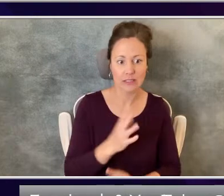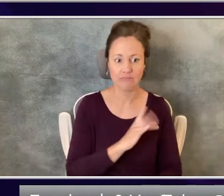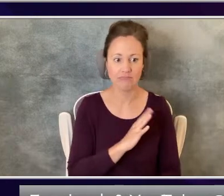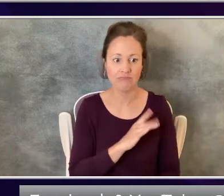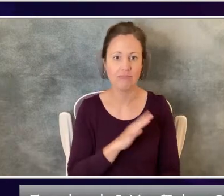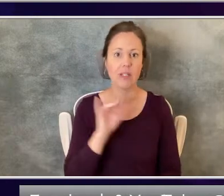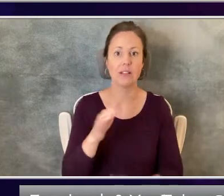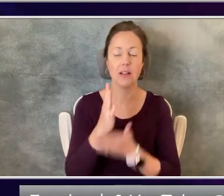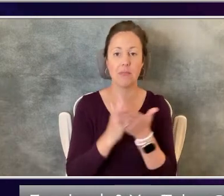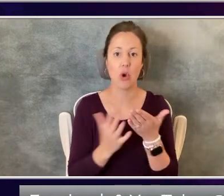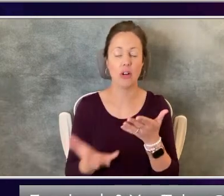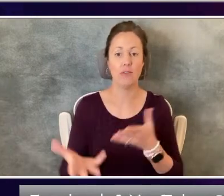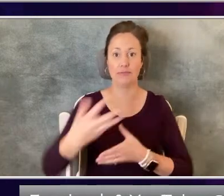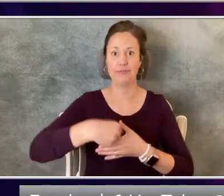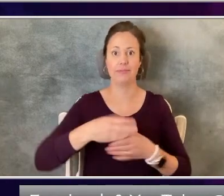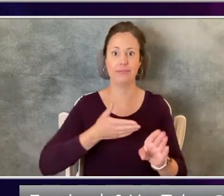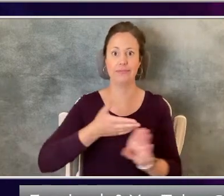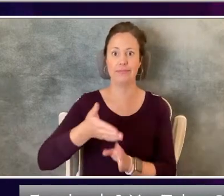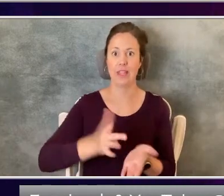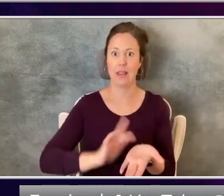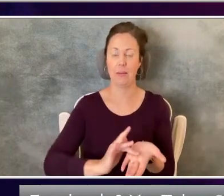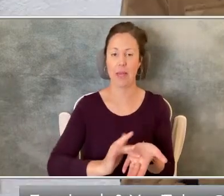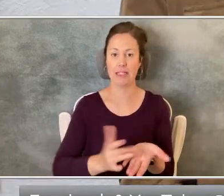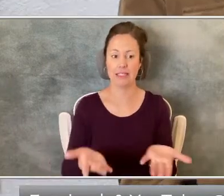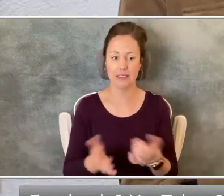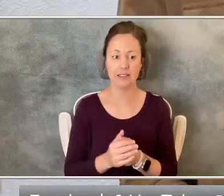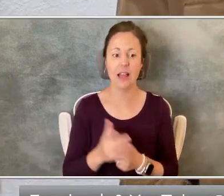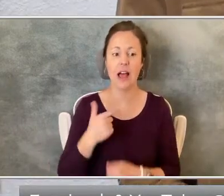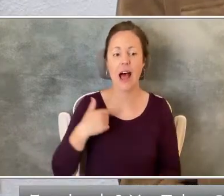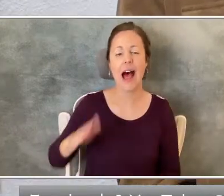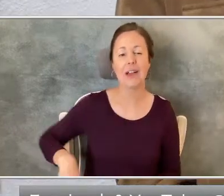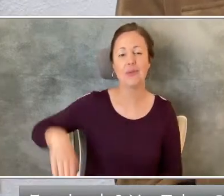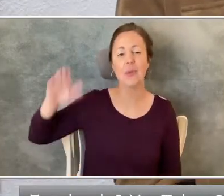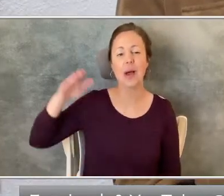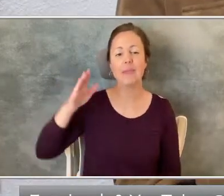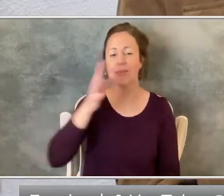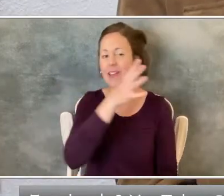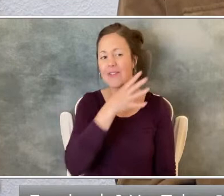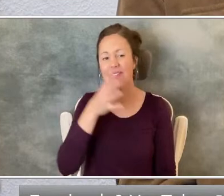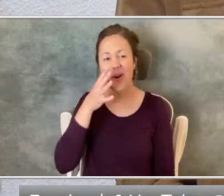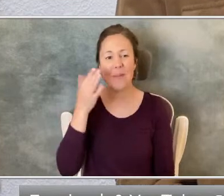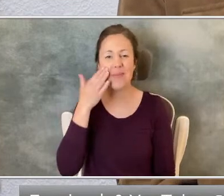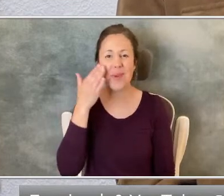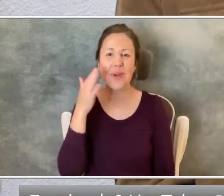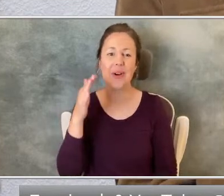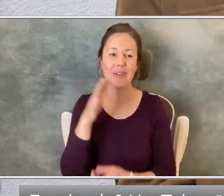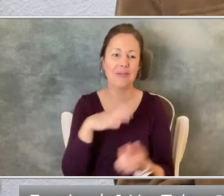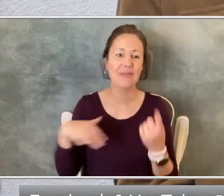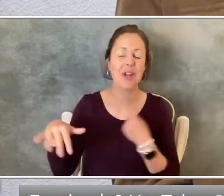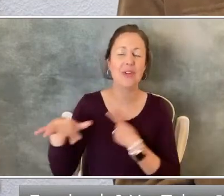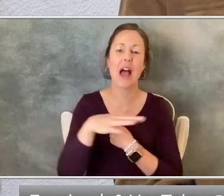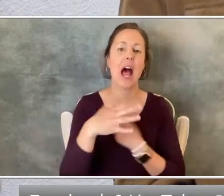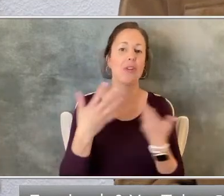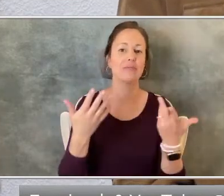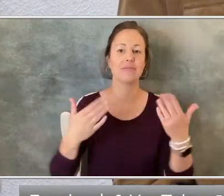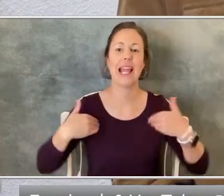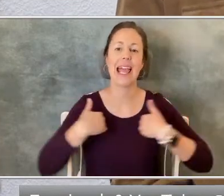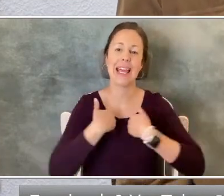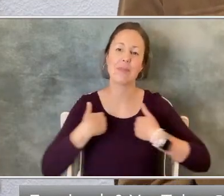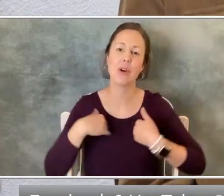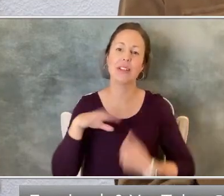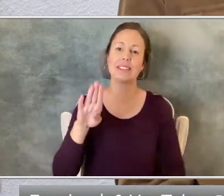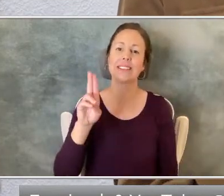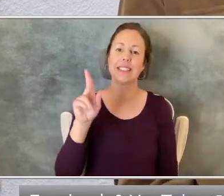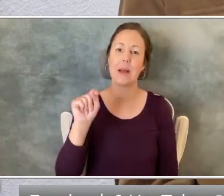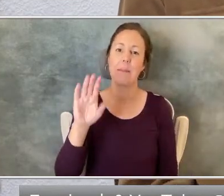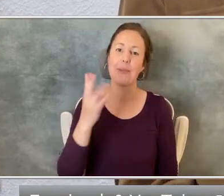medicine. It's I grew up on farms, and I've been butchering animals my whole, so it was nothing new to